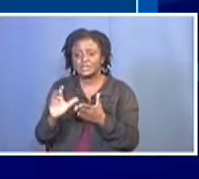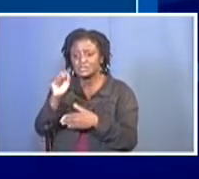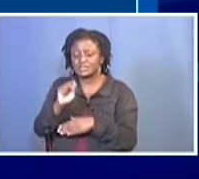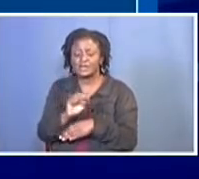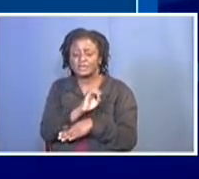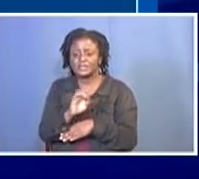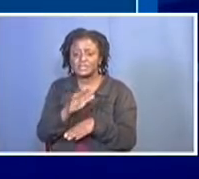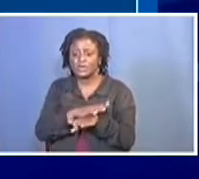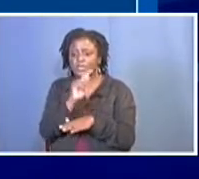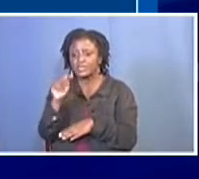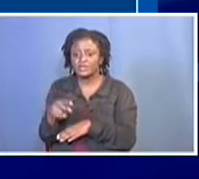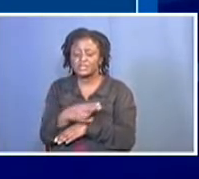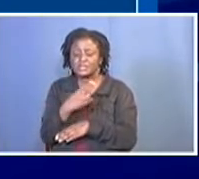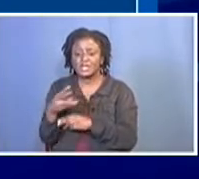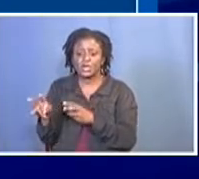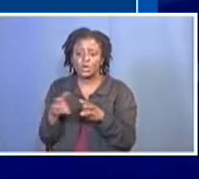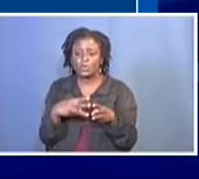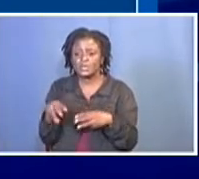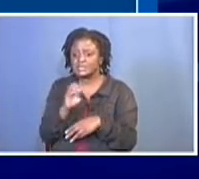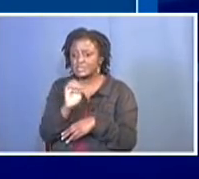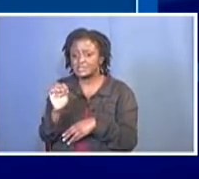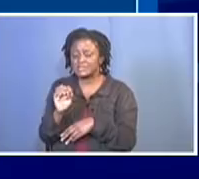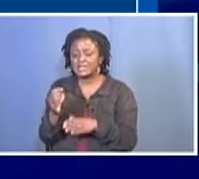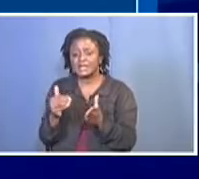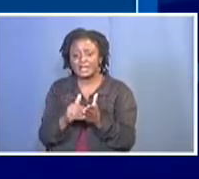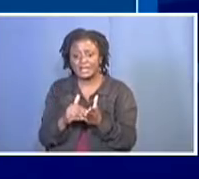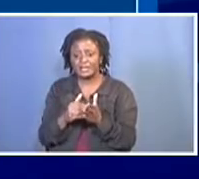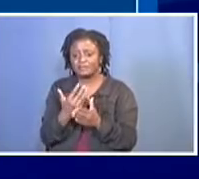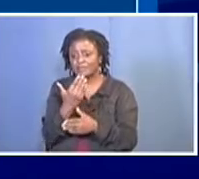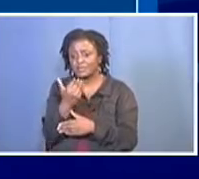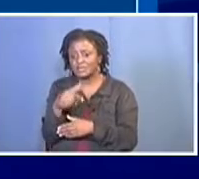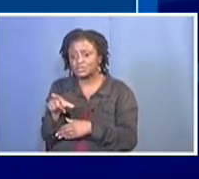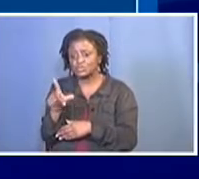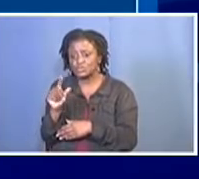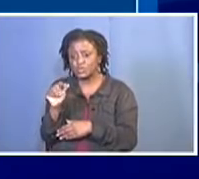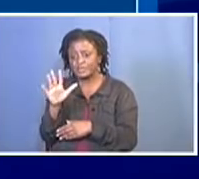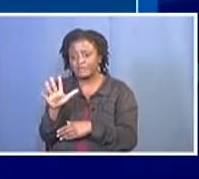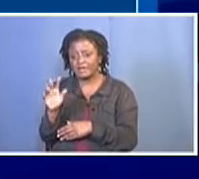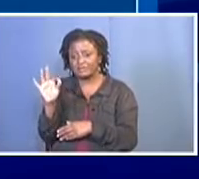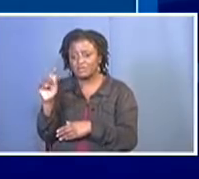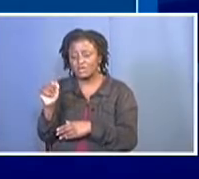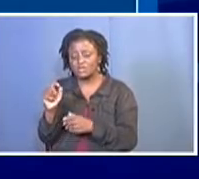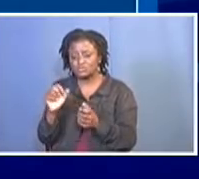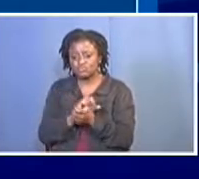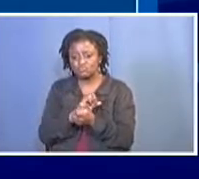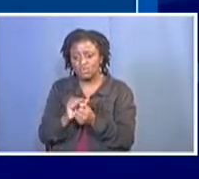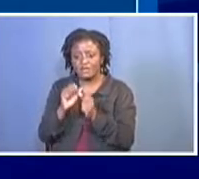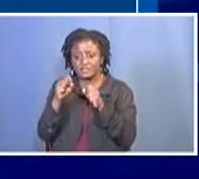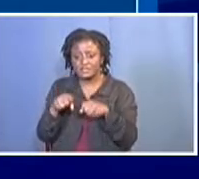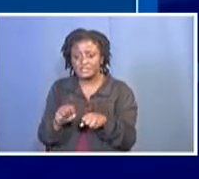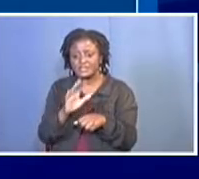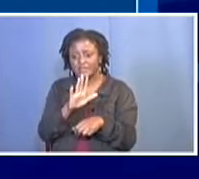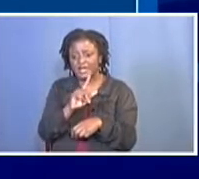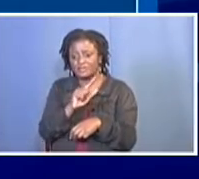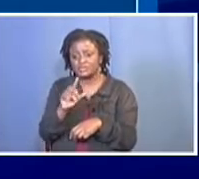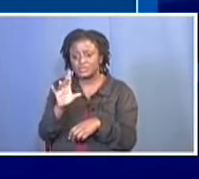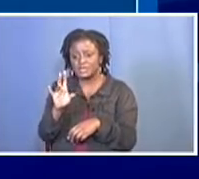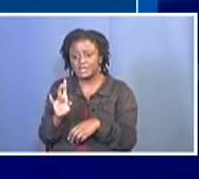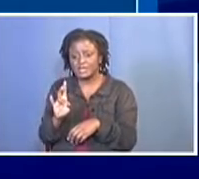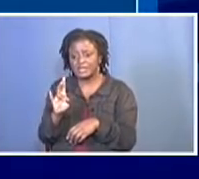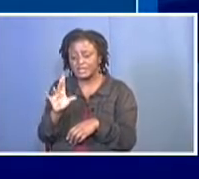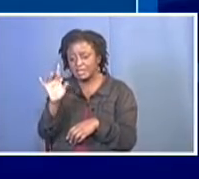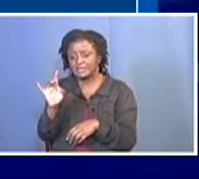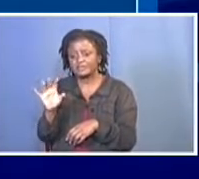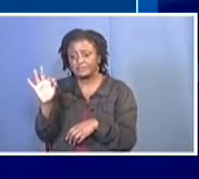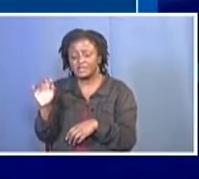southeastern islands on Thursday, winds easterly once again at 15 to 25 knots with those rough seas at 5 to 8 feet. The advisories will